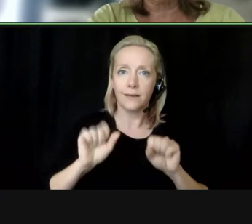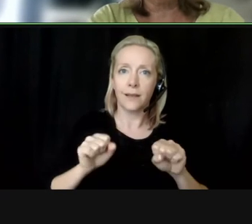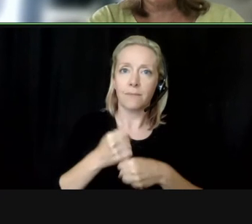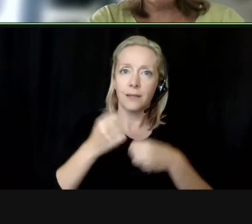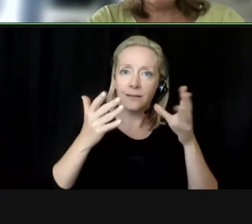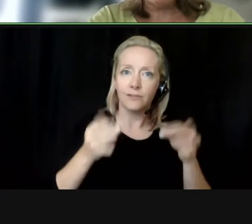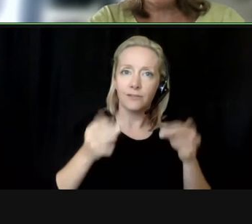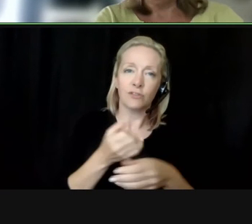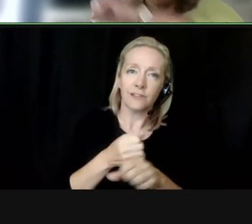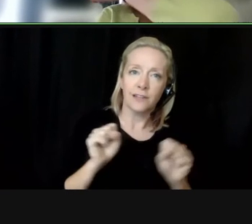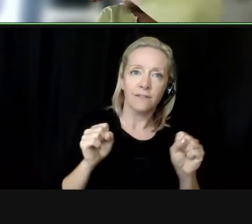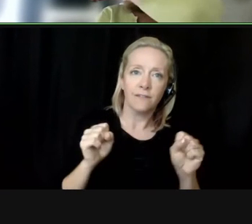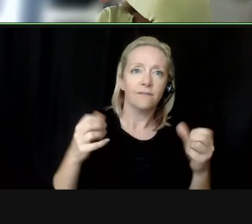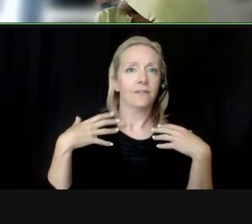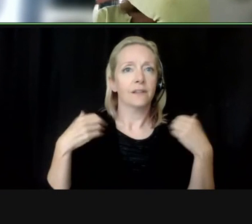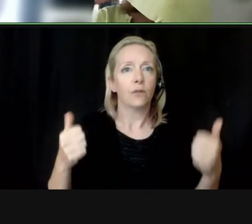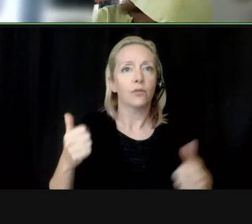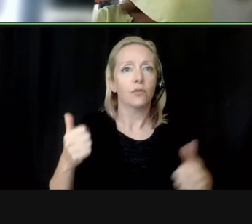decisions.